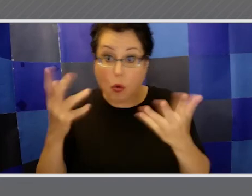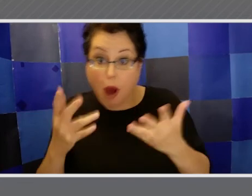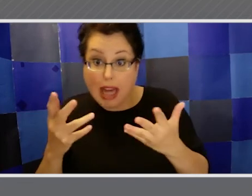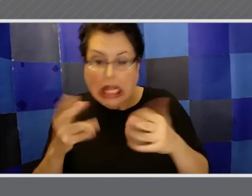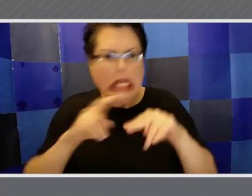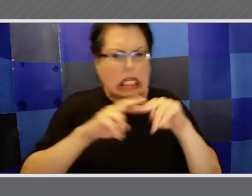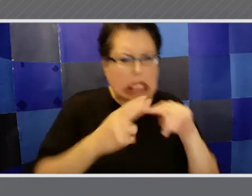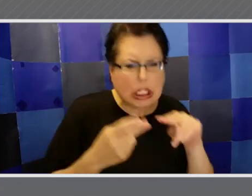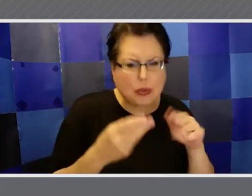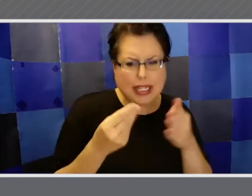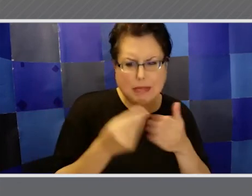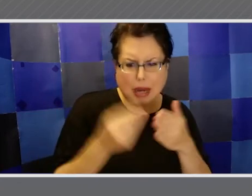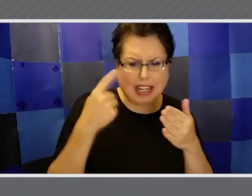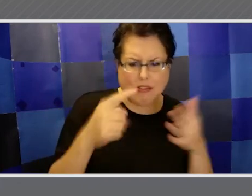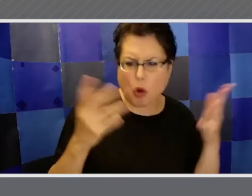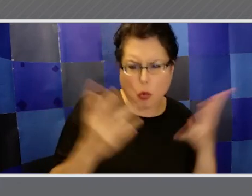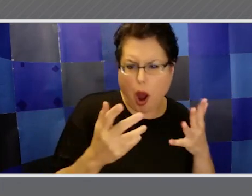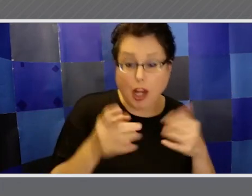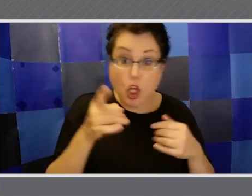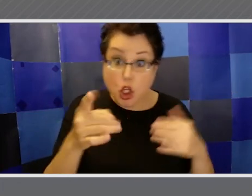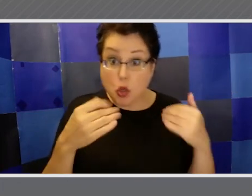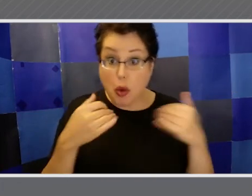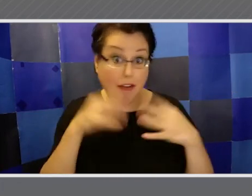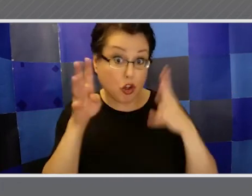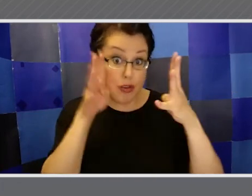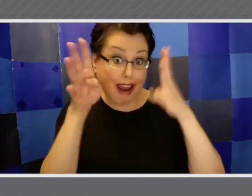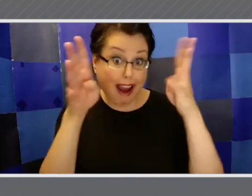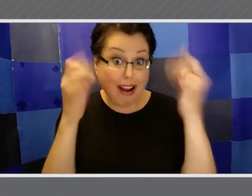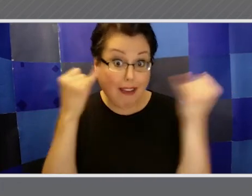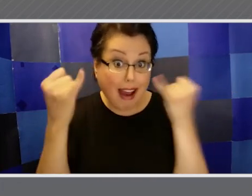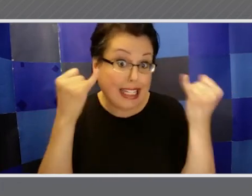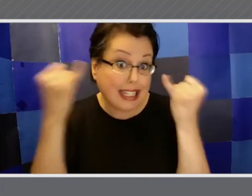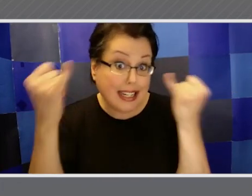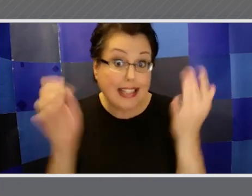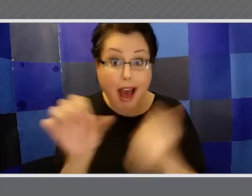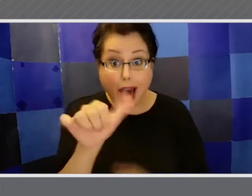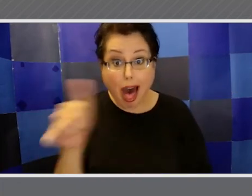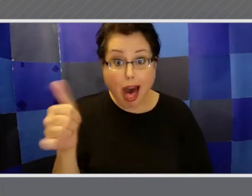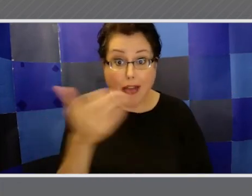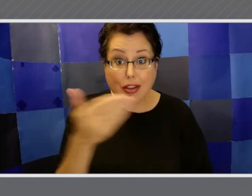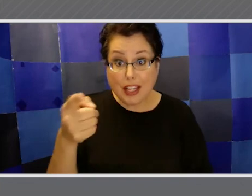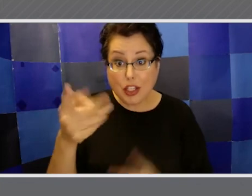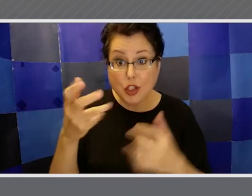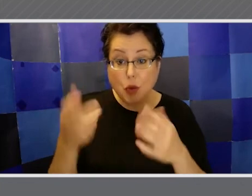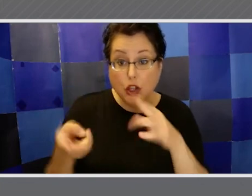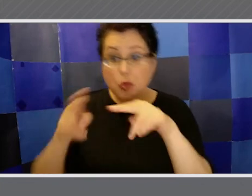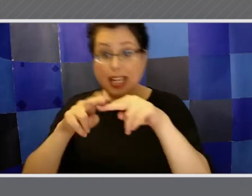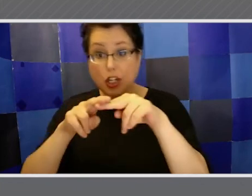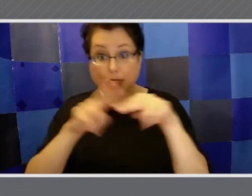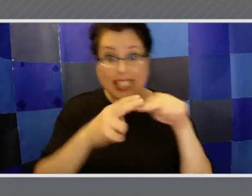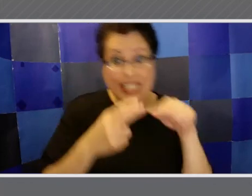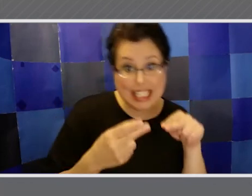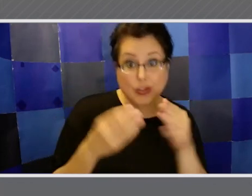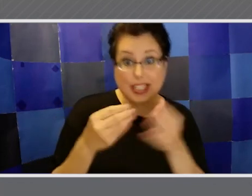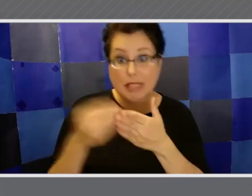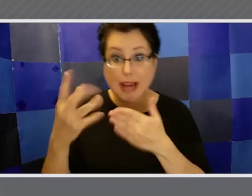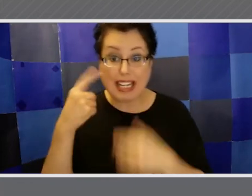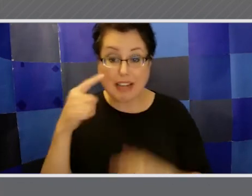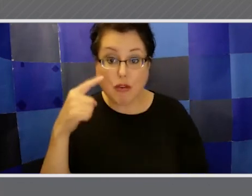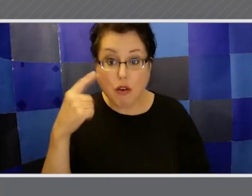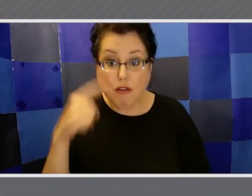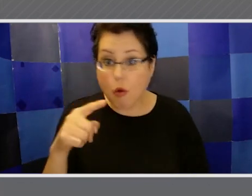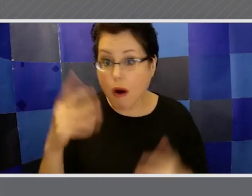Is there anything creative you have? And then are there any things you would want to increase or decrease spending? A bunch of